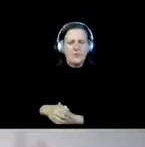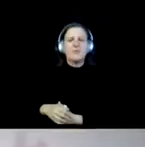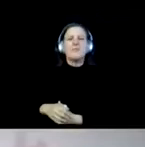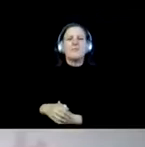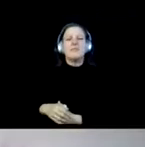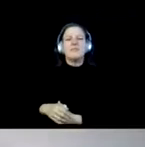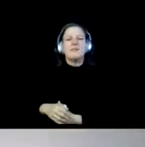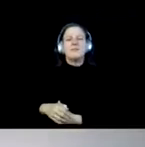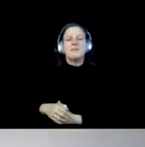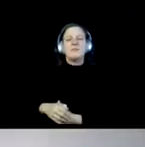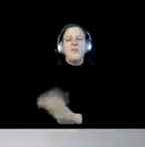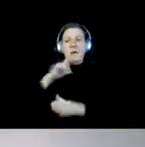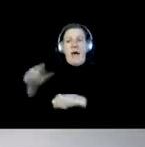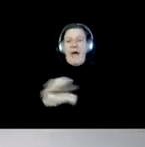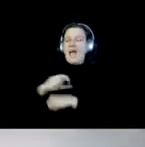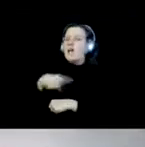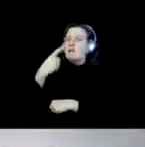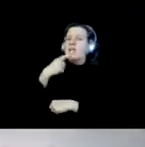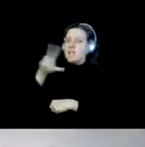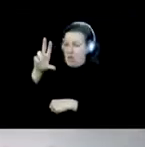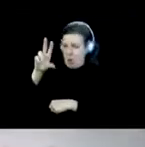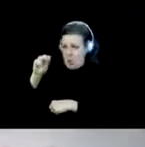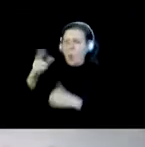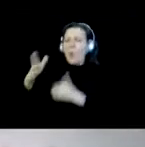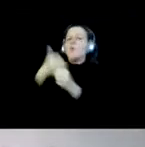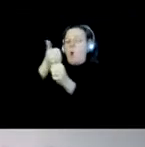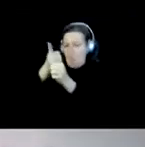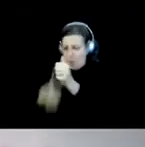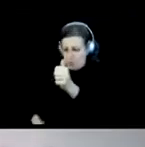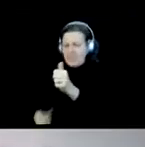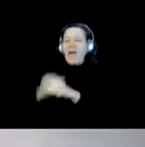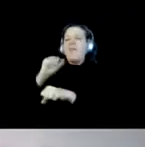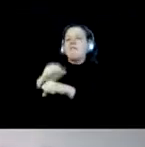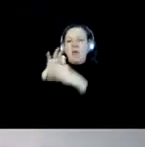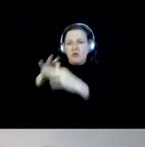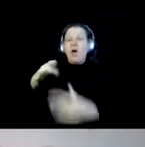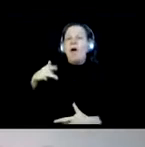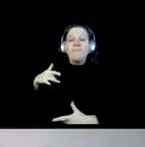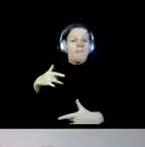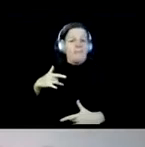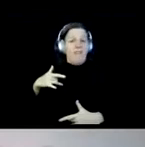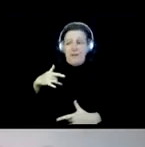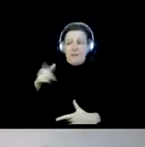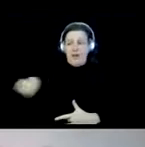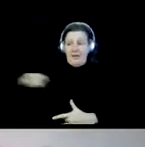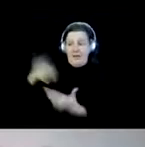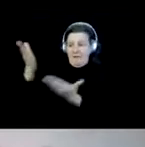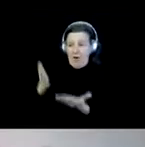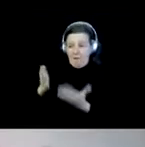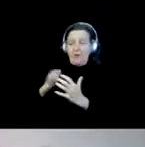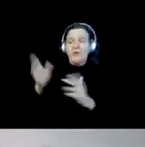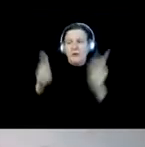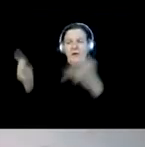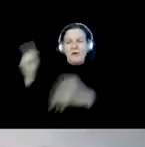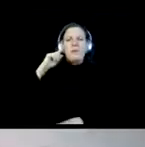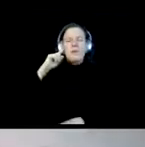I've actually said no to almost every fashion job I've ever been offered, but everybody thinks, I mean, I'm not saying you think that, but a lot of people seem to think